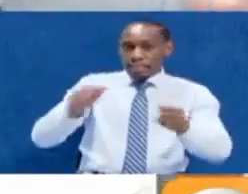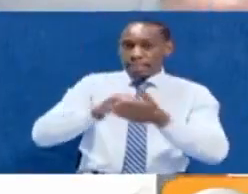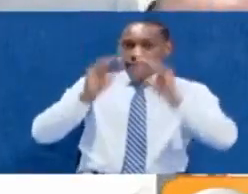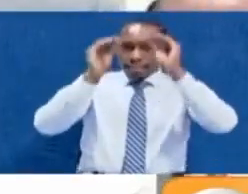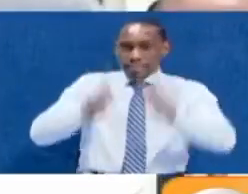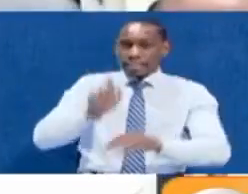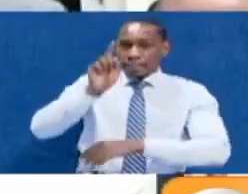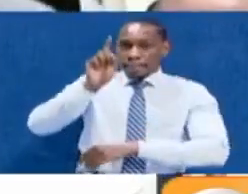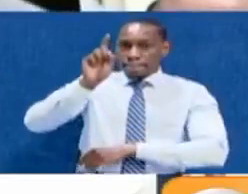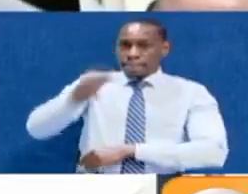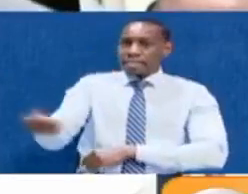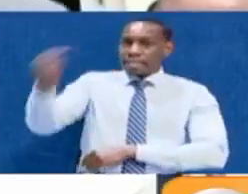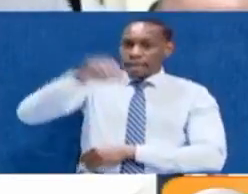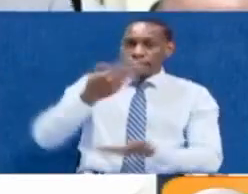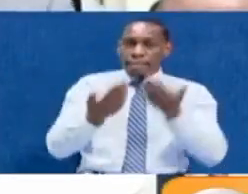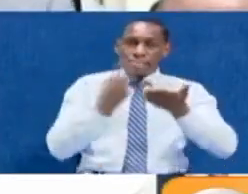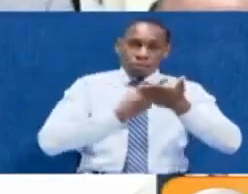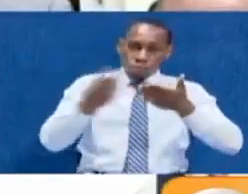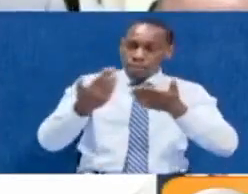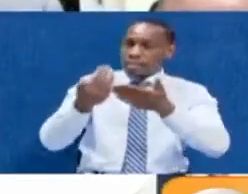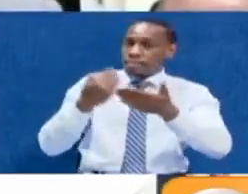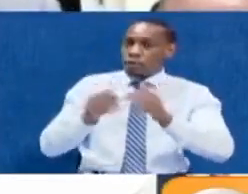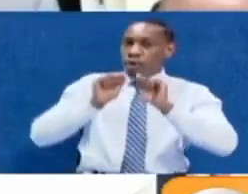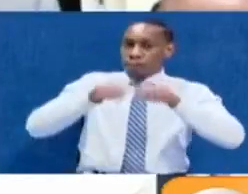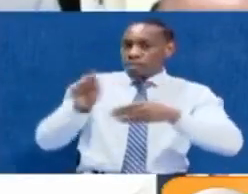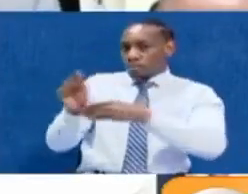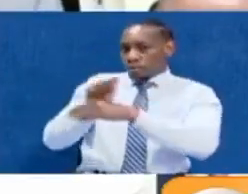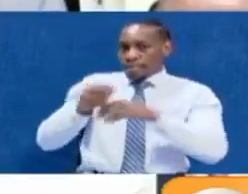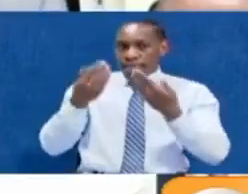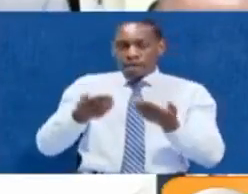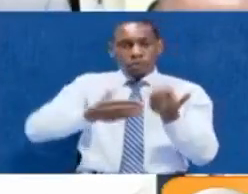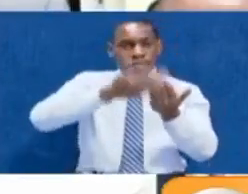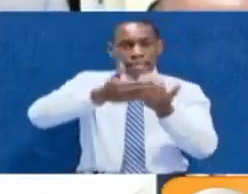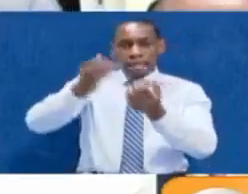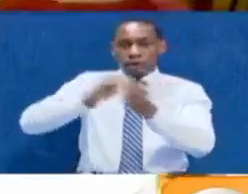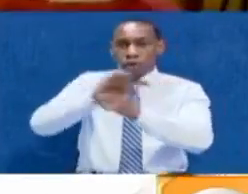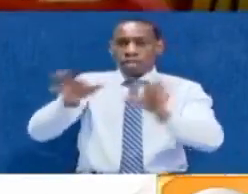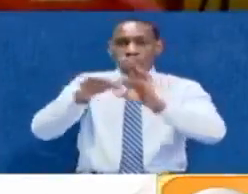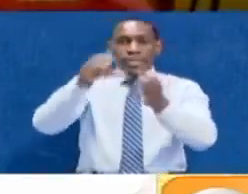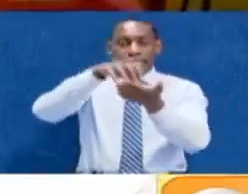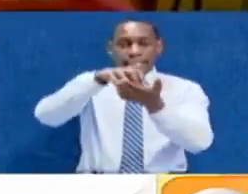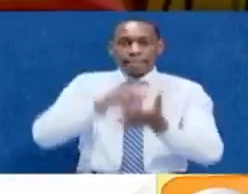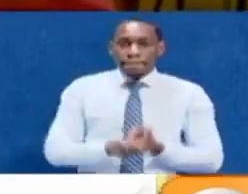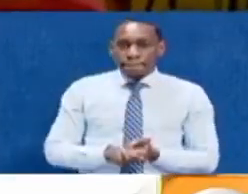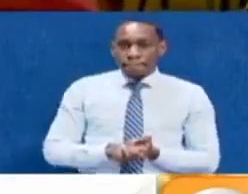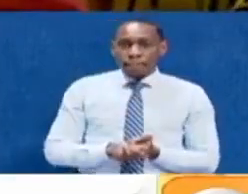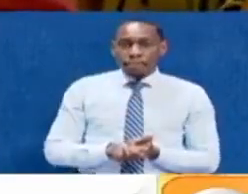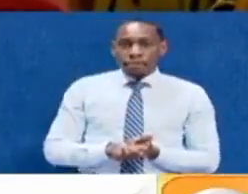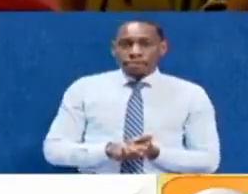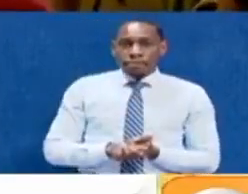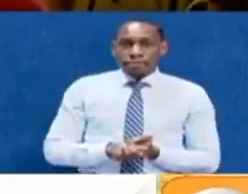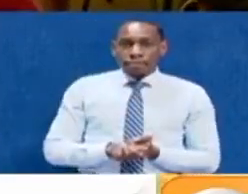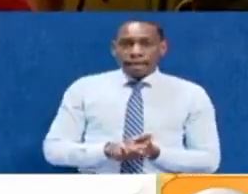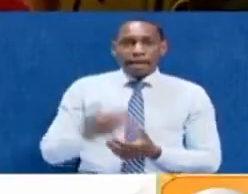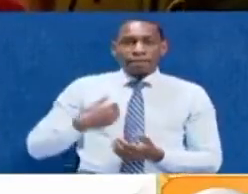come maybe 2 weeks before so that they are trained on how to deal with COVID-related cases. There are thermoguns, which are not